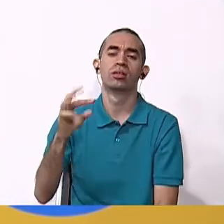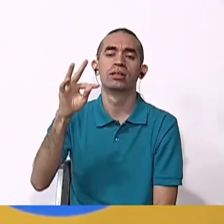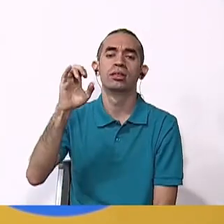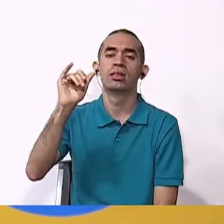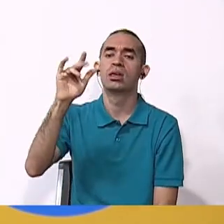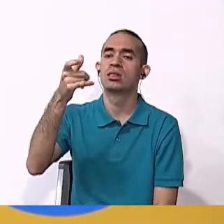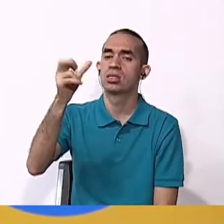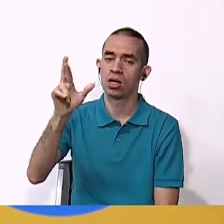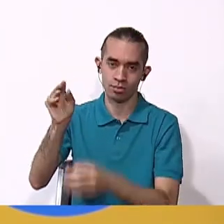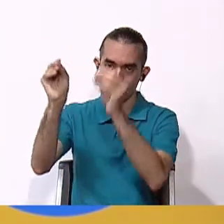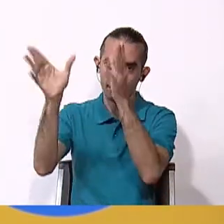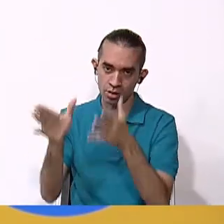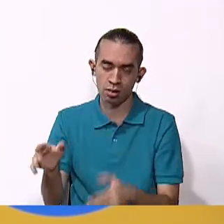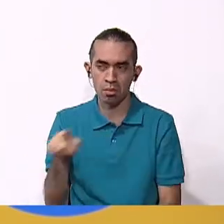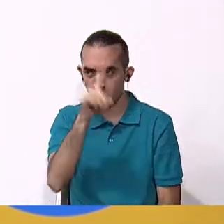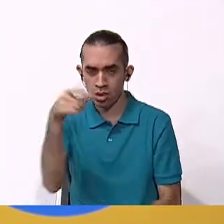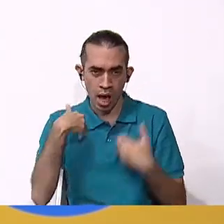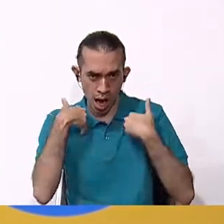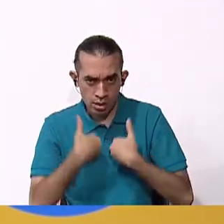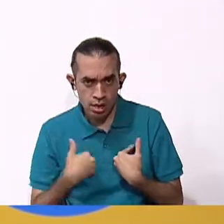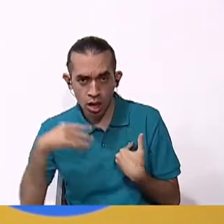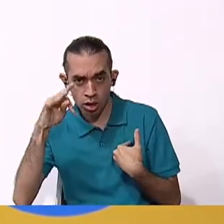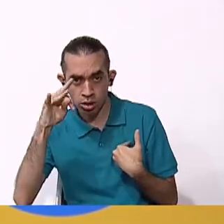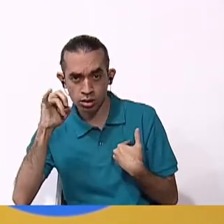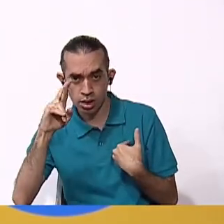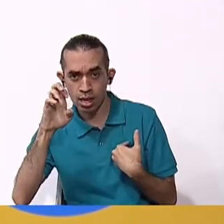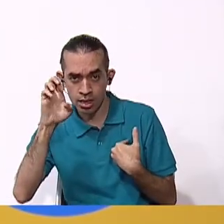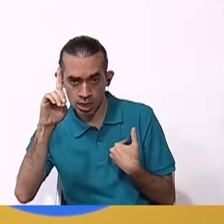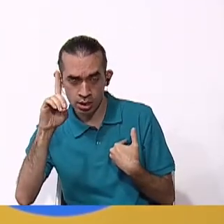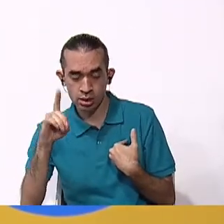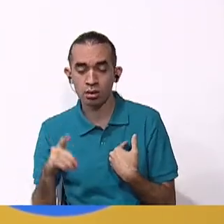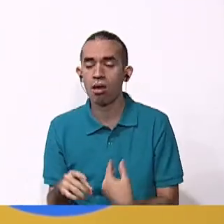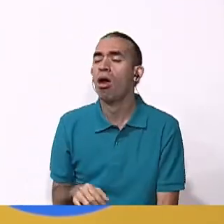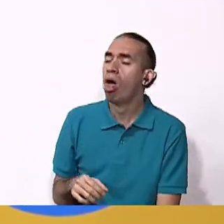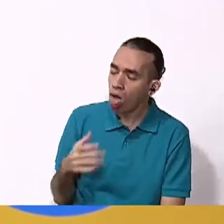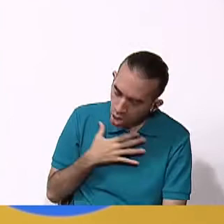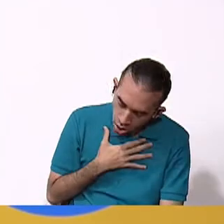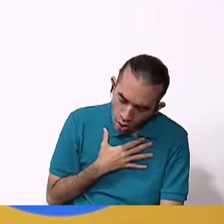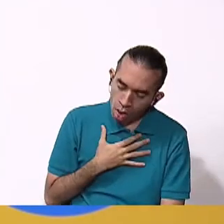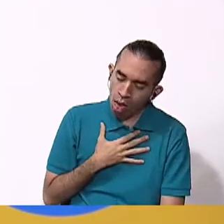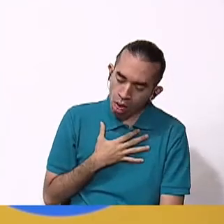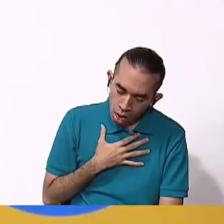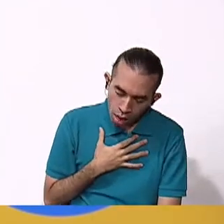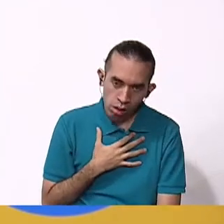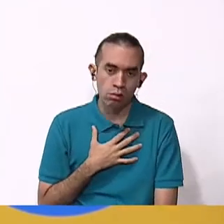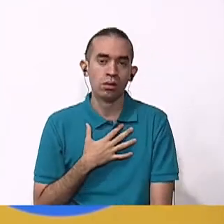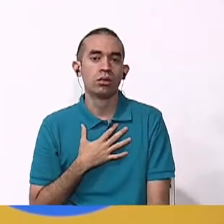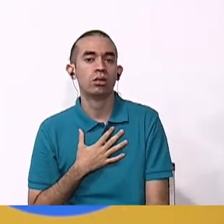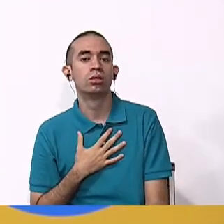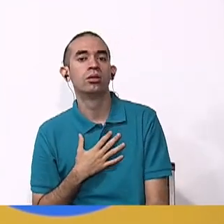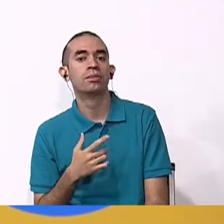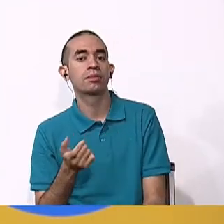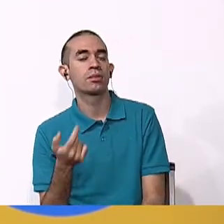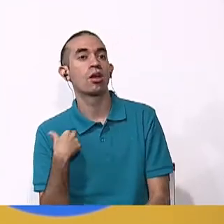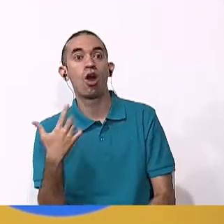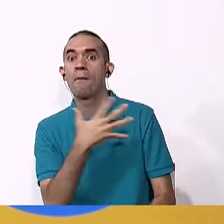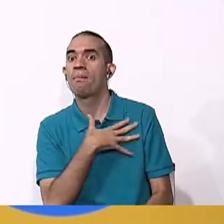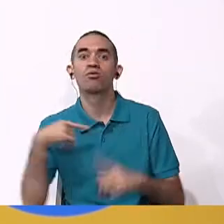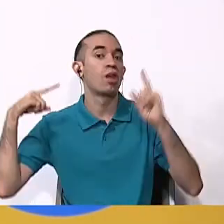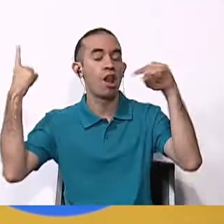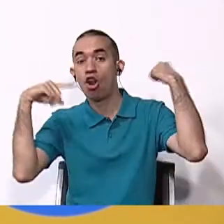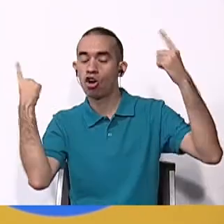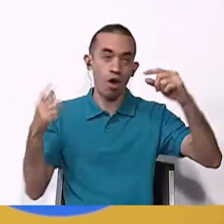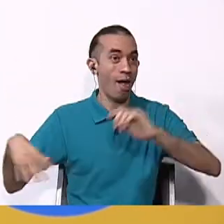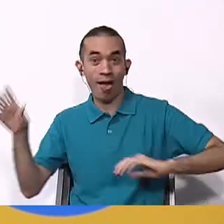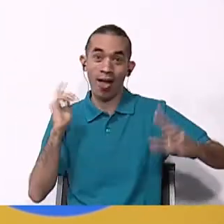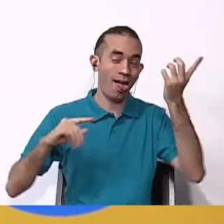good. Are you tired, Jack? Oh, yes. Oh, I like the crazy movement.